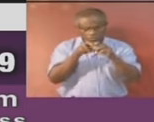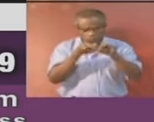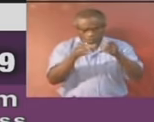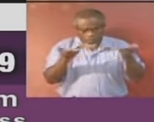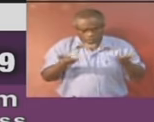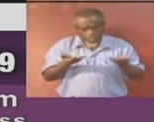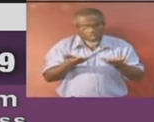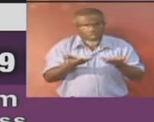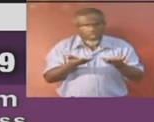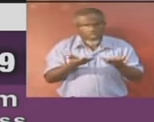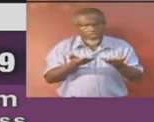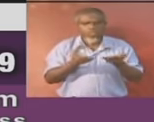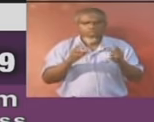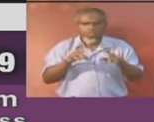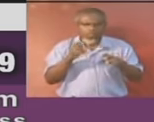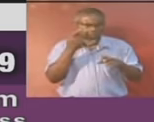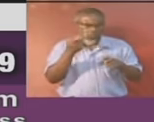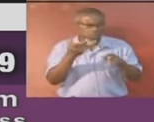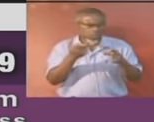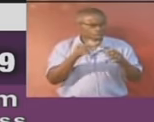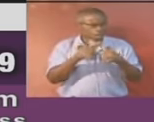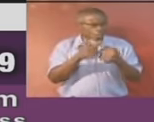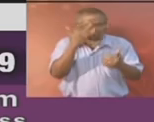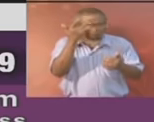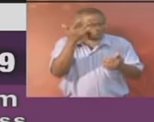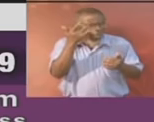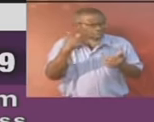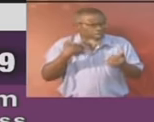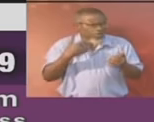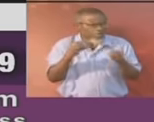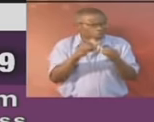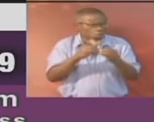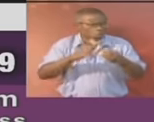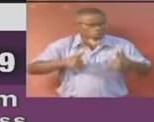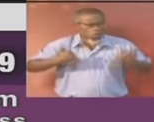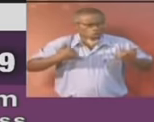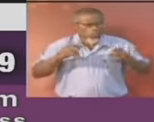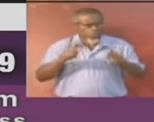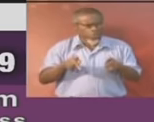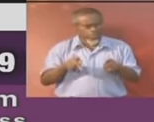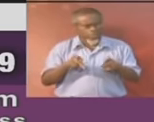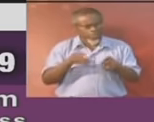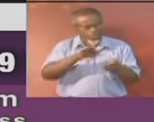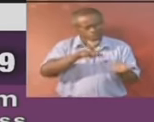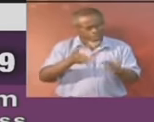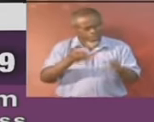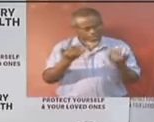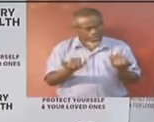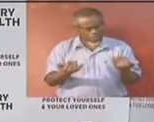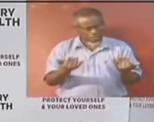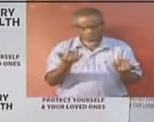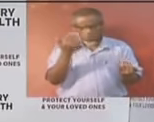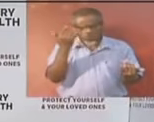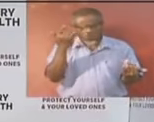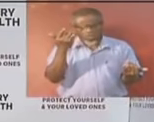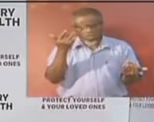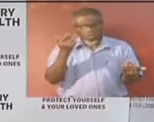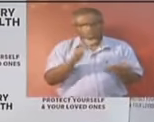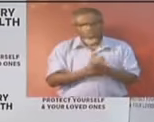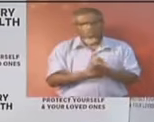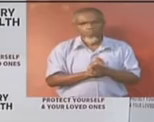these increased morbidities among younger people? Is there any connection at all to the variant? Can we clear that up? Thanks. Also, we are